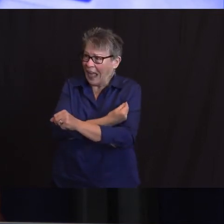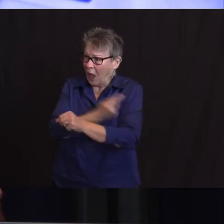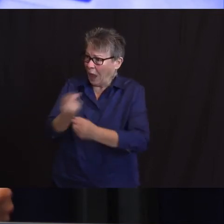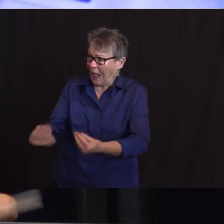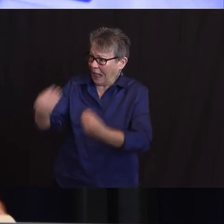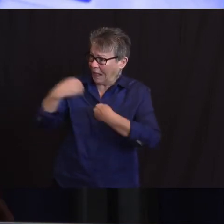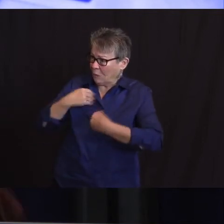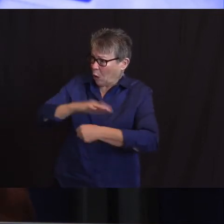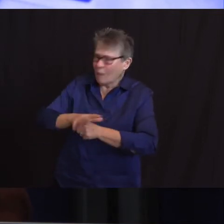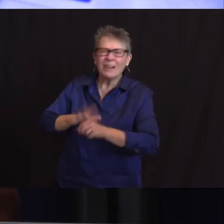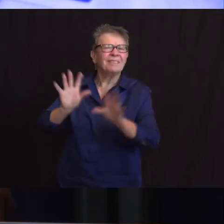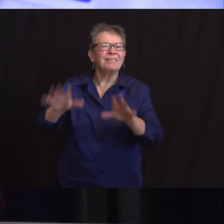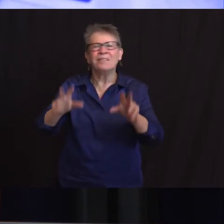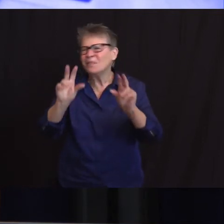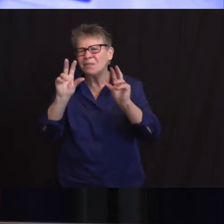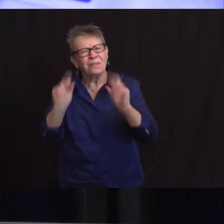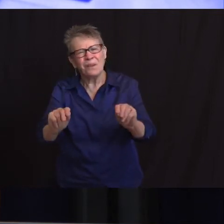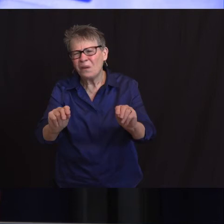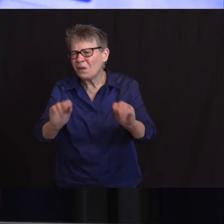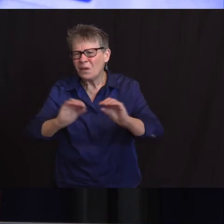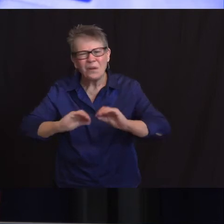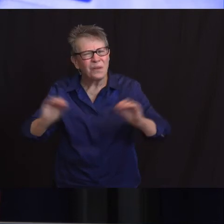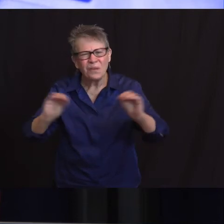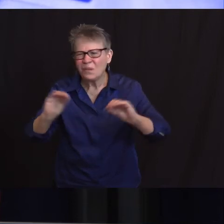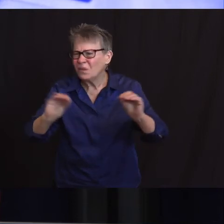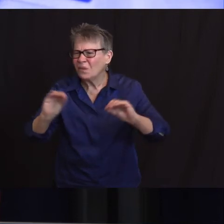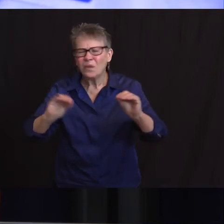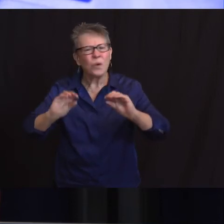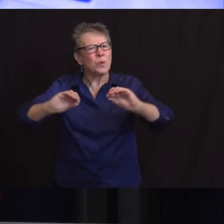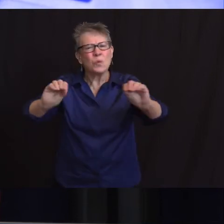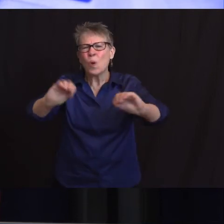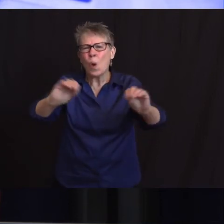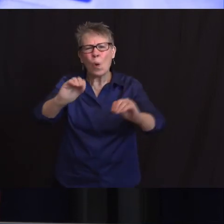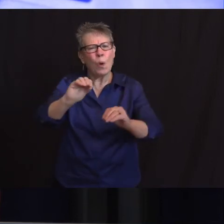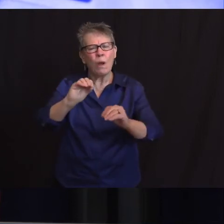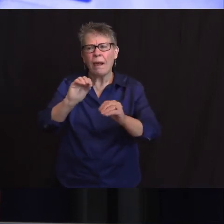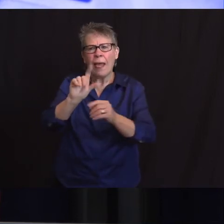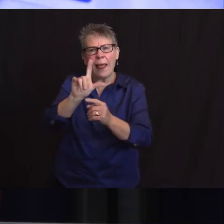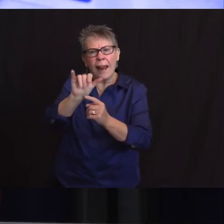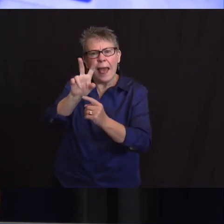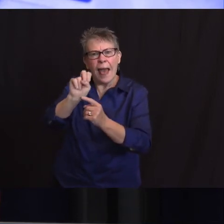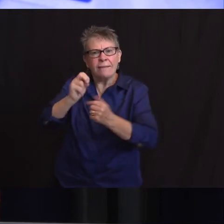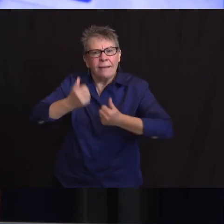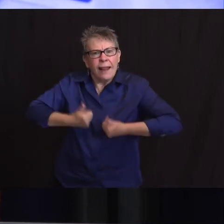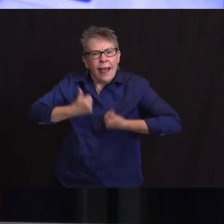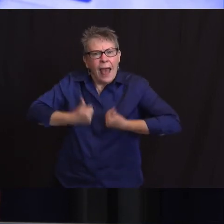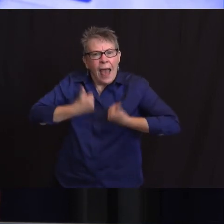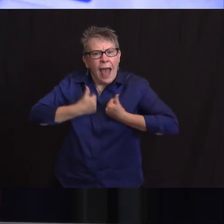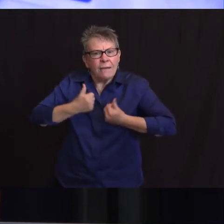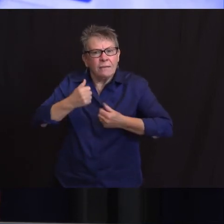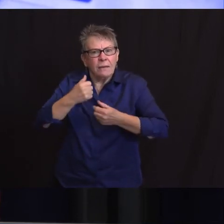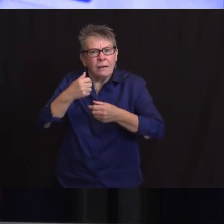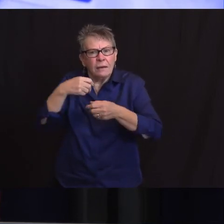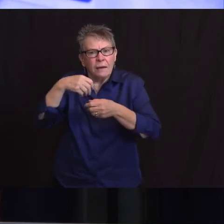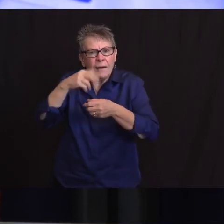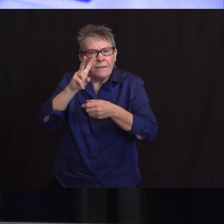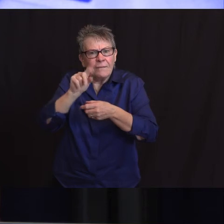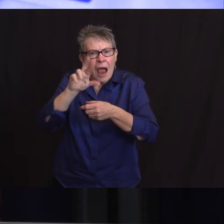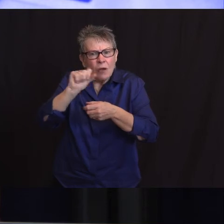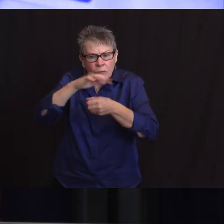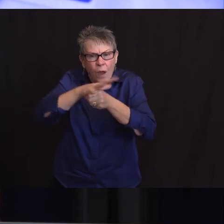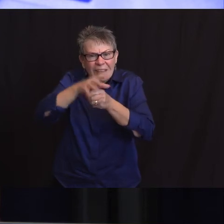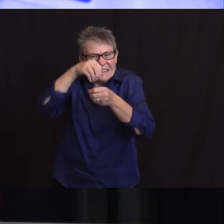virus or attenuated virus. Will the vaccines work against the variants we are hearing about?